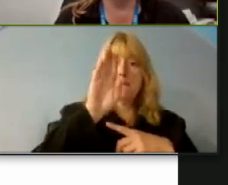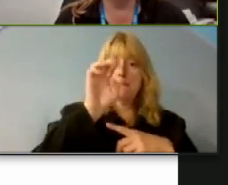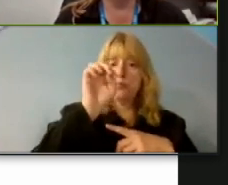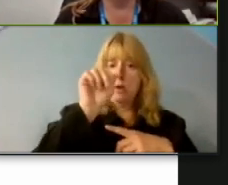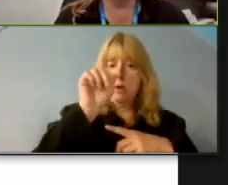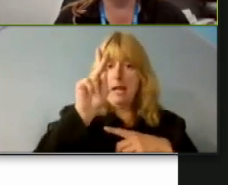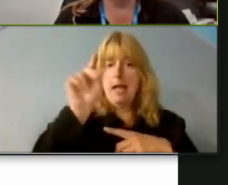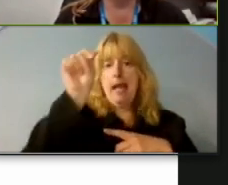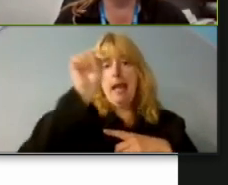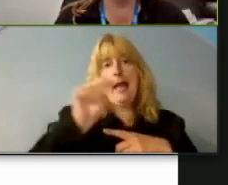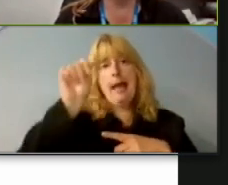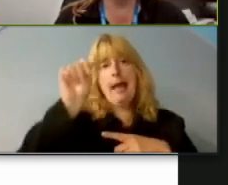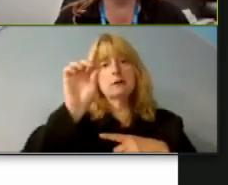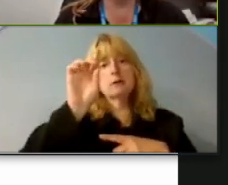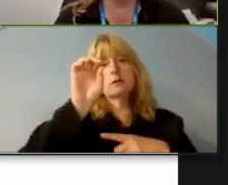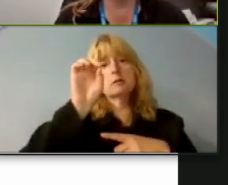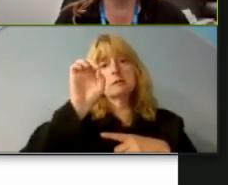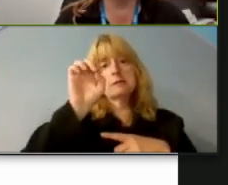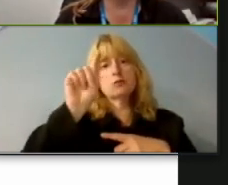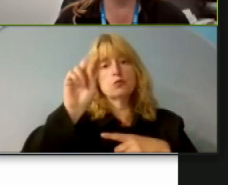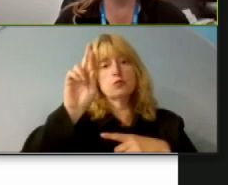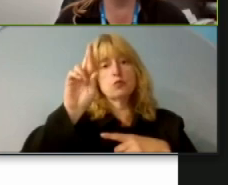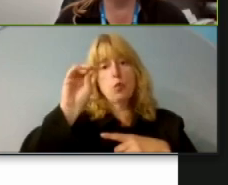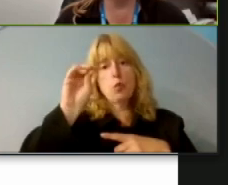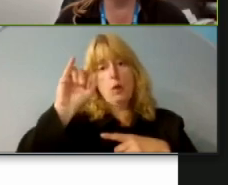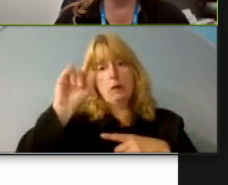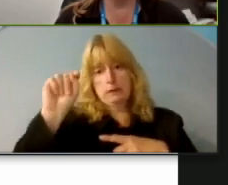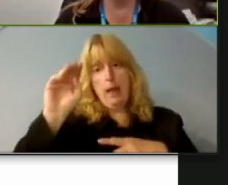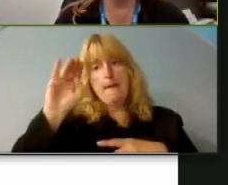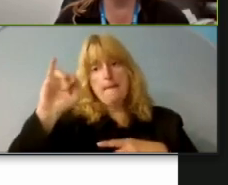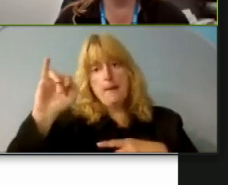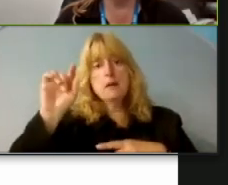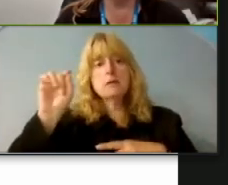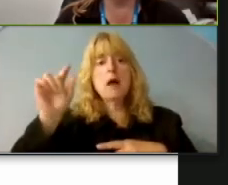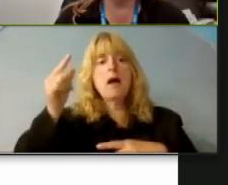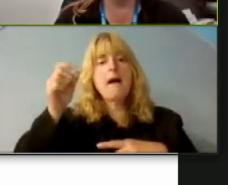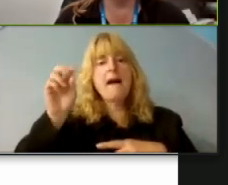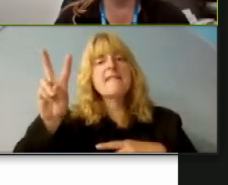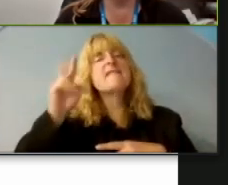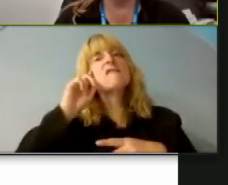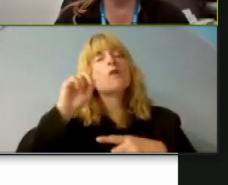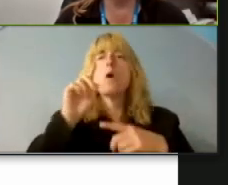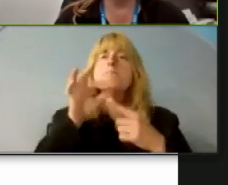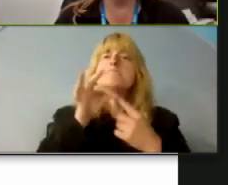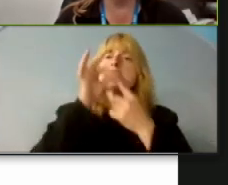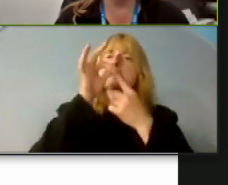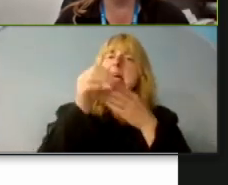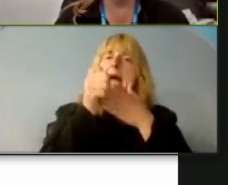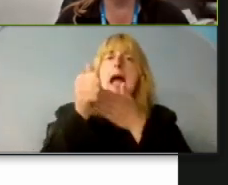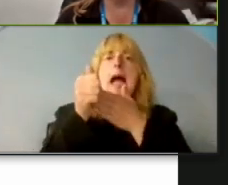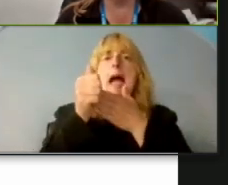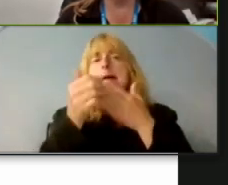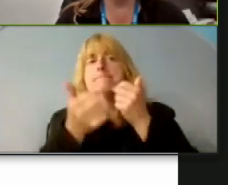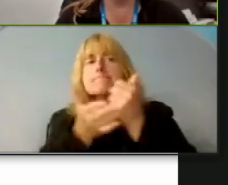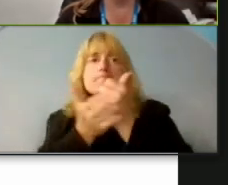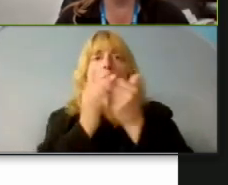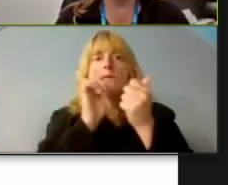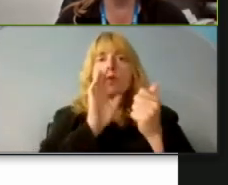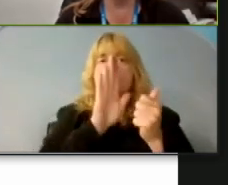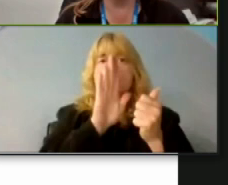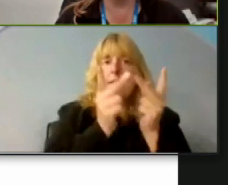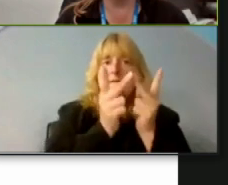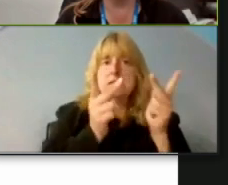dhdOutbreak@detroitmi.gov. With that, if you are looking for particular guidance for your facility, please let us know. Based on the type